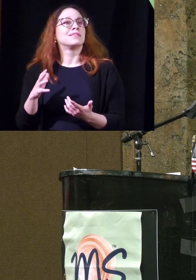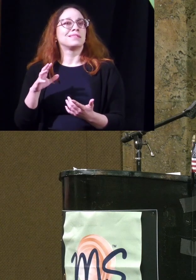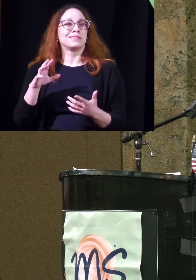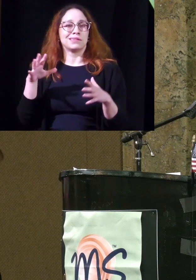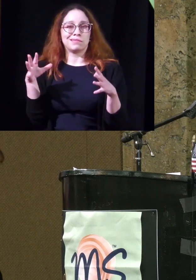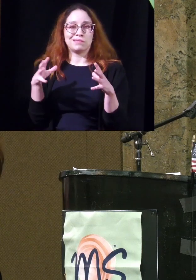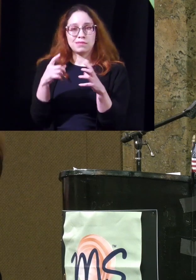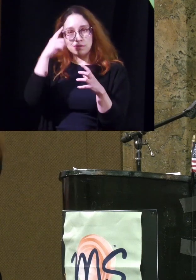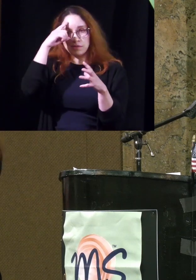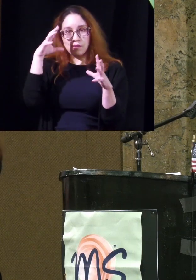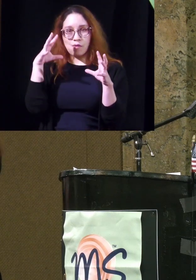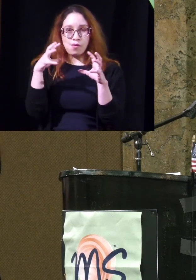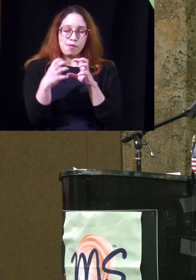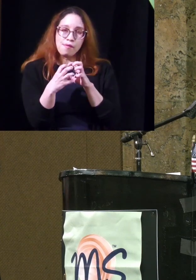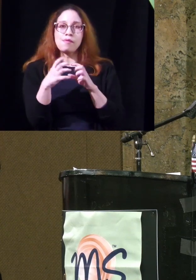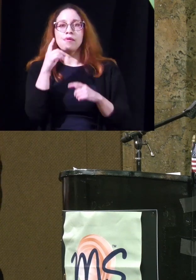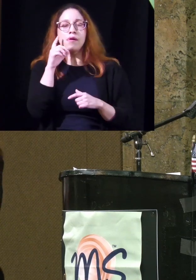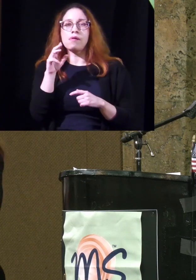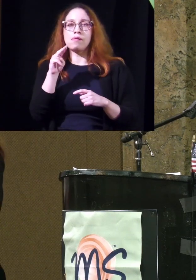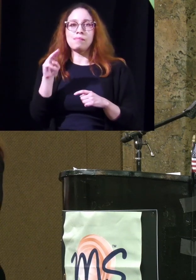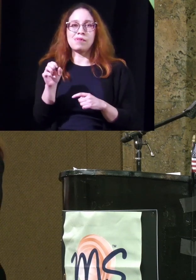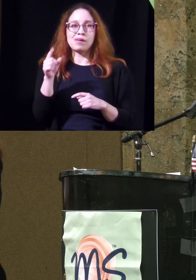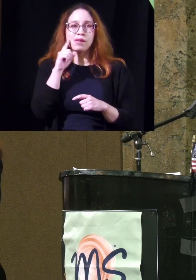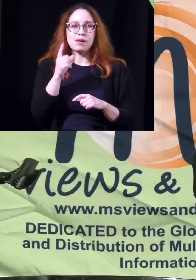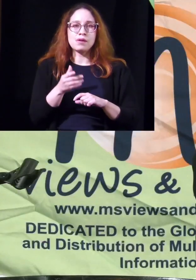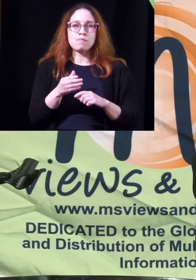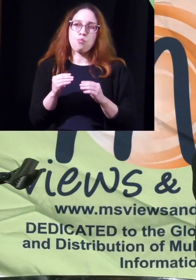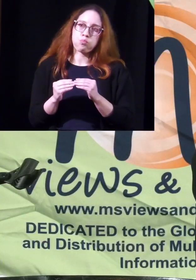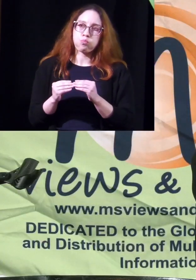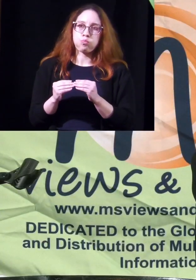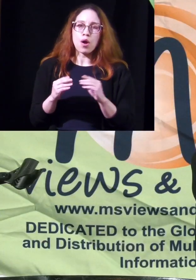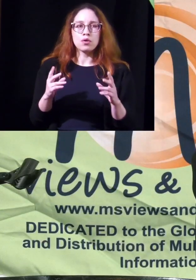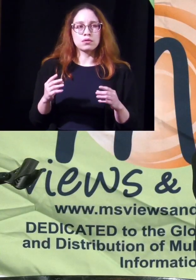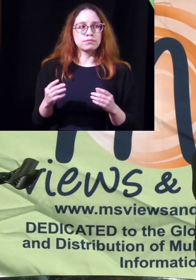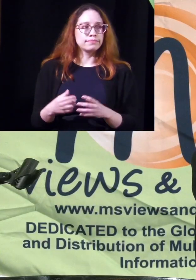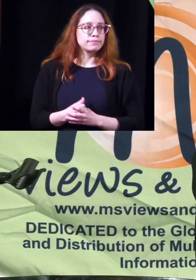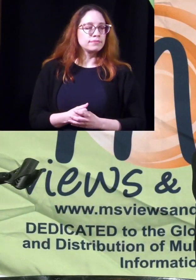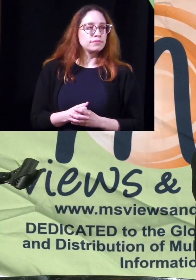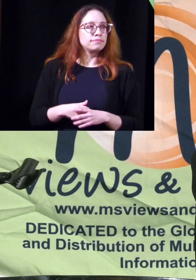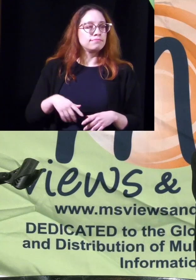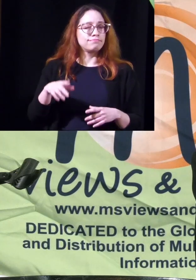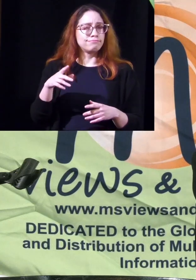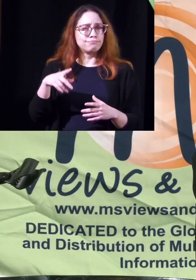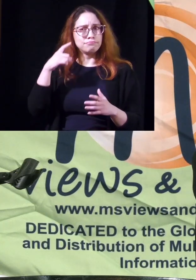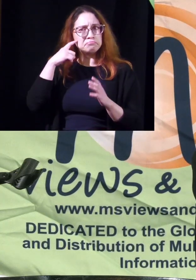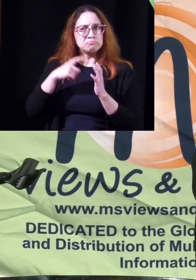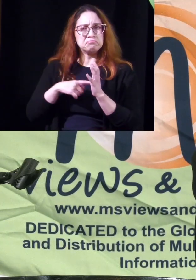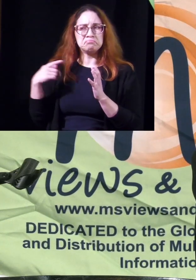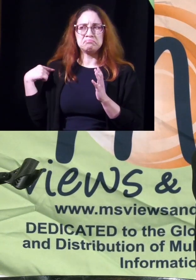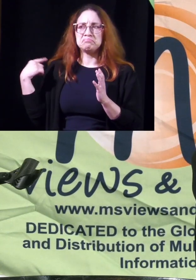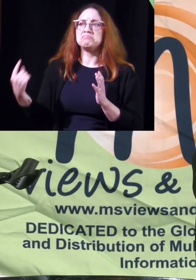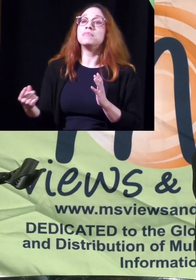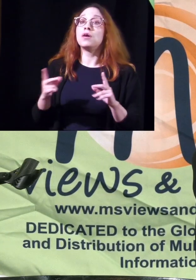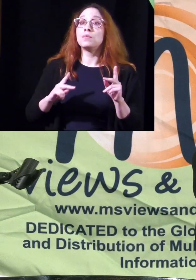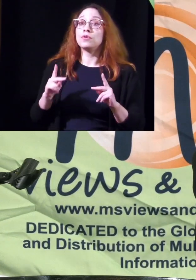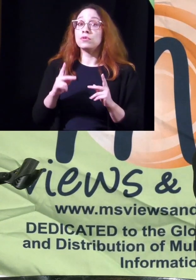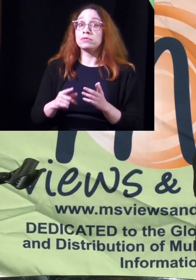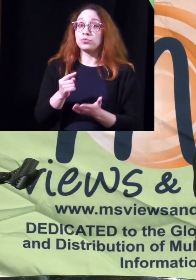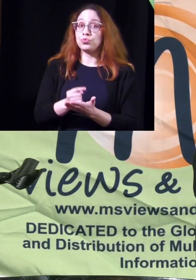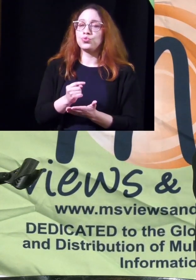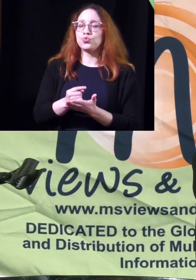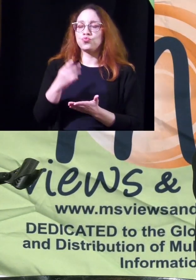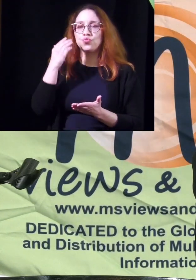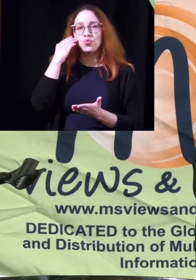rate of increase in atrophy in MS patients is increased. And we've known this always. Even in people on treatment, we've